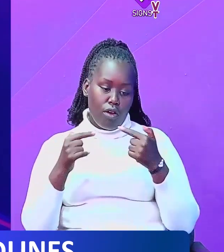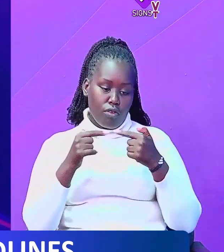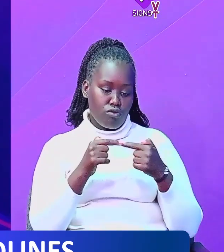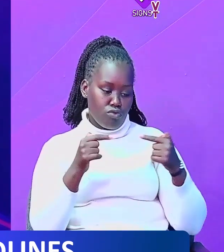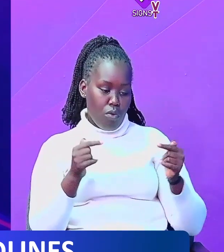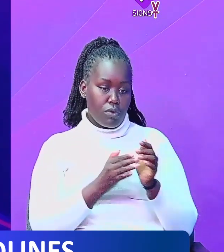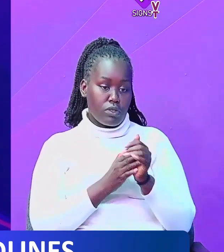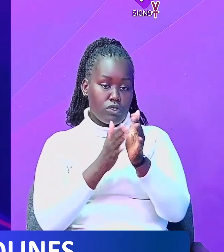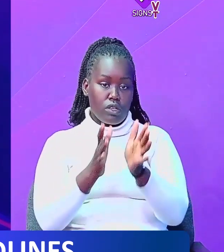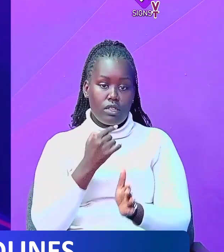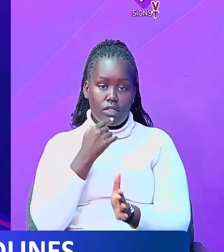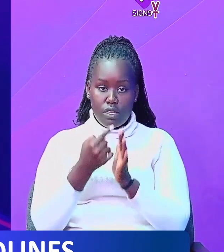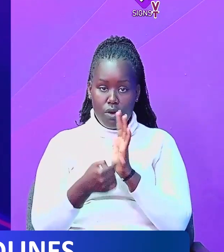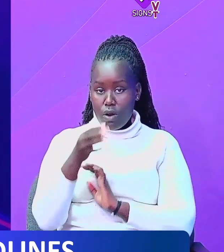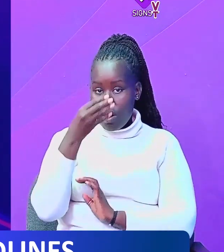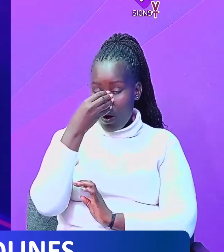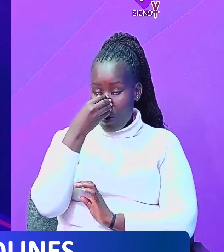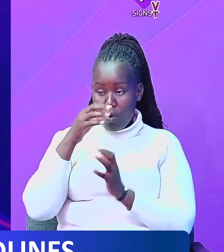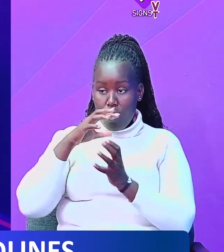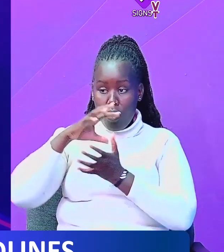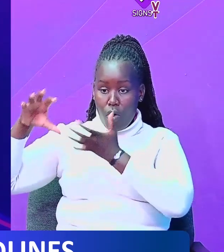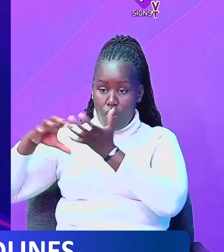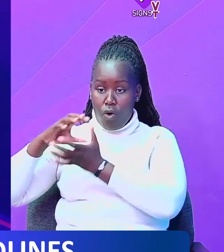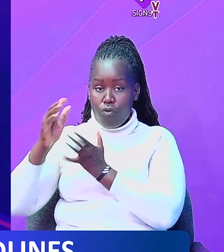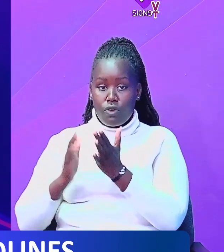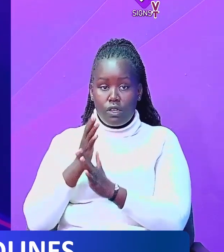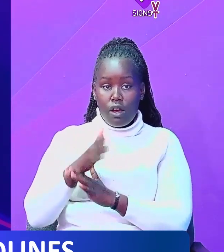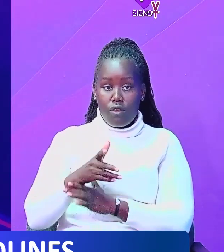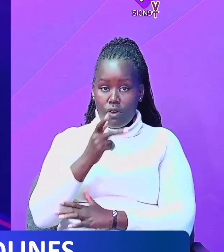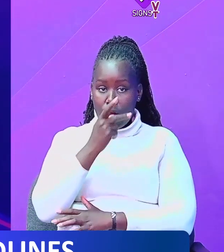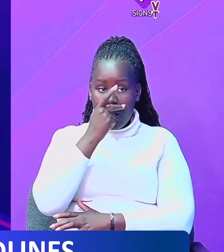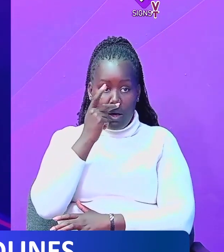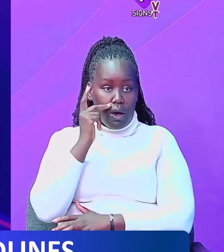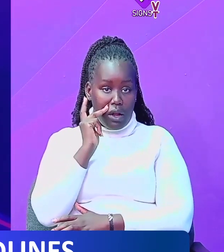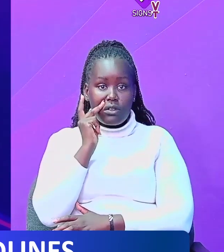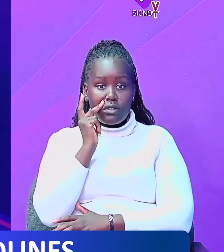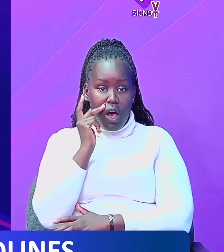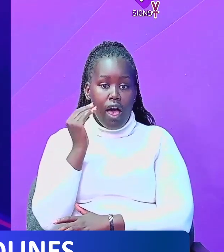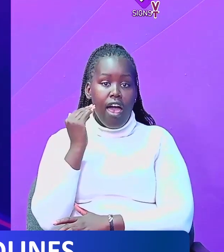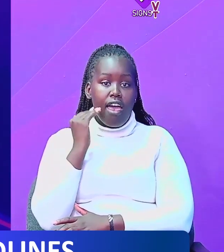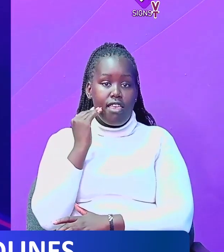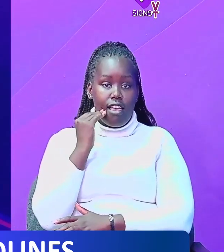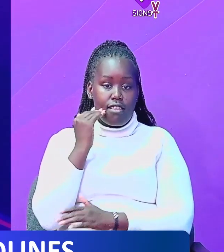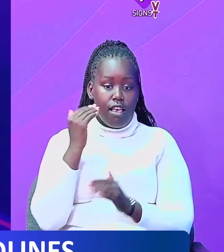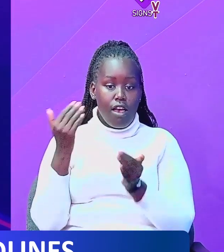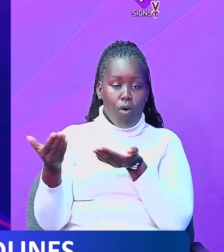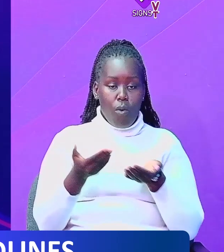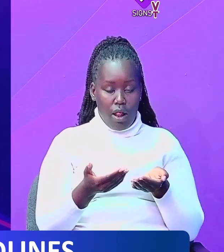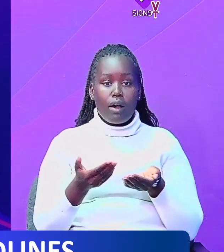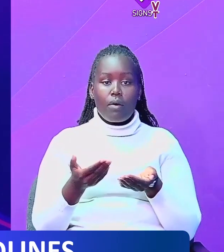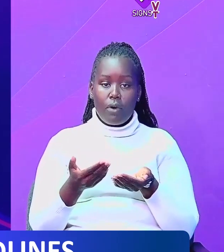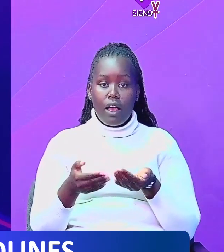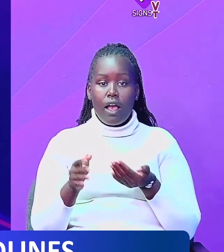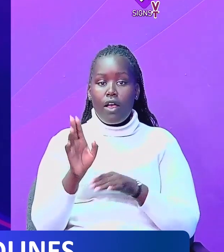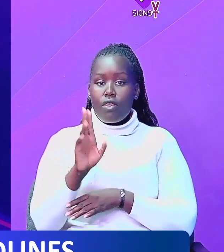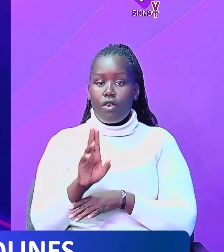Leaders say Ruto now confused after Kalonzo'S Nyanza reception. And the united opposition